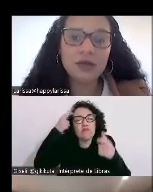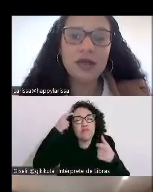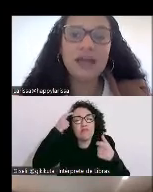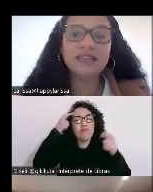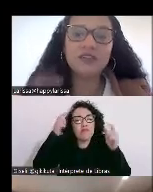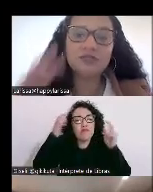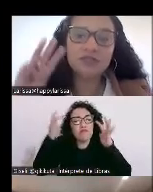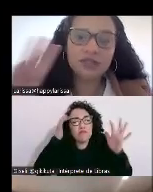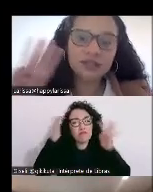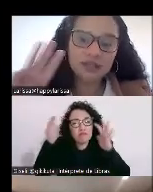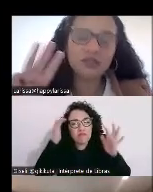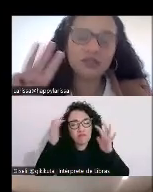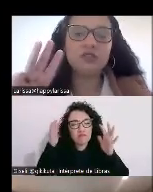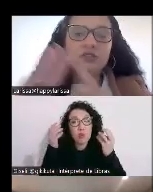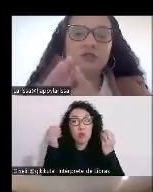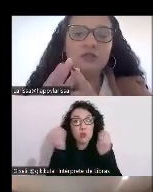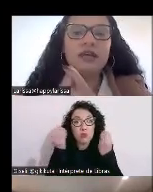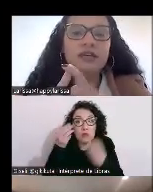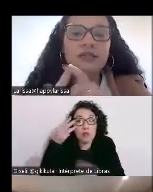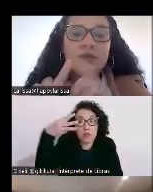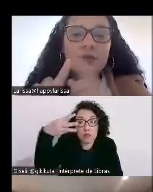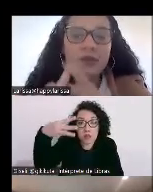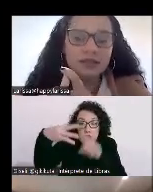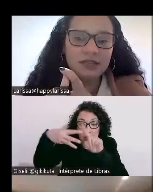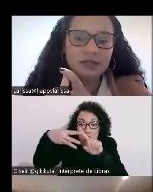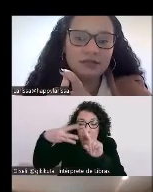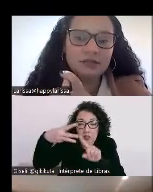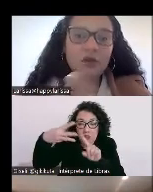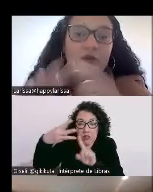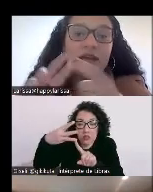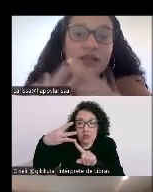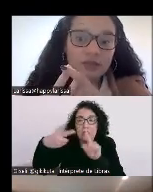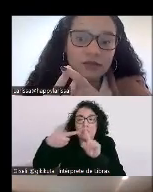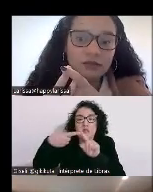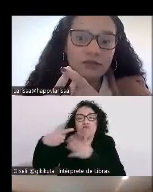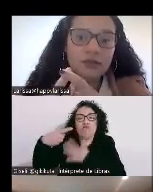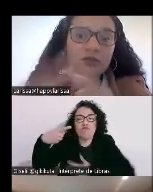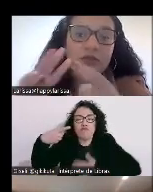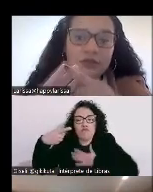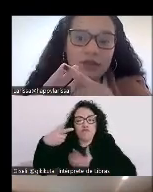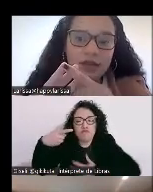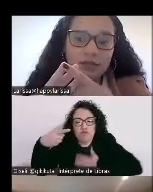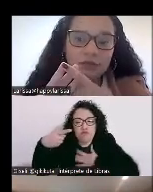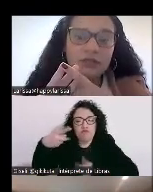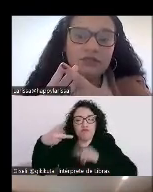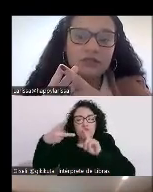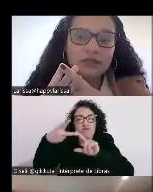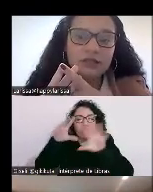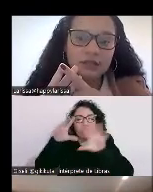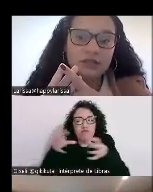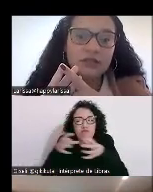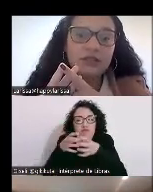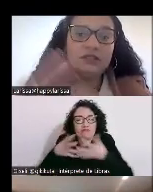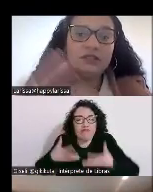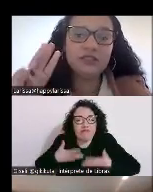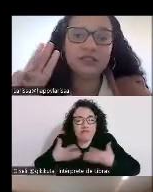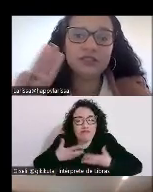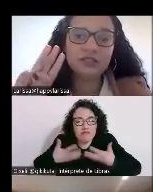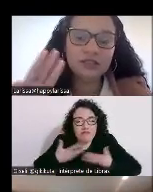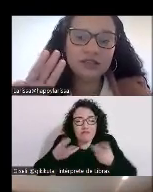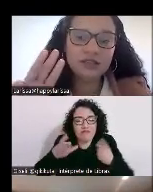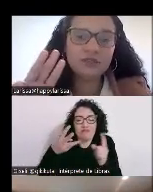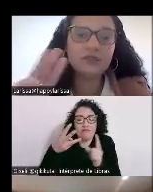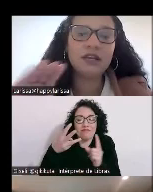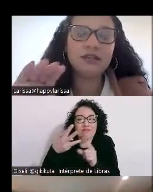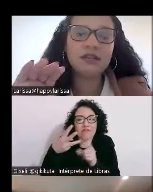isso através dos 3 E's que a gente viu, que são o prazer, o engajamento e o entusiasmo dentro da sala. Então, através desses